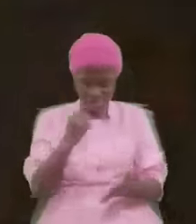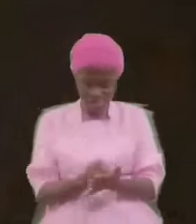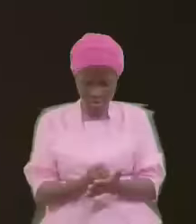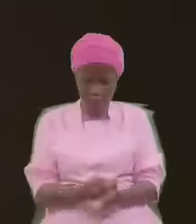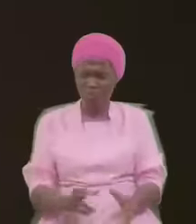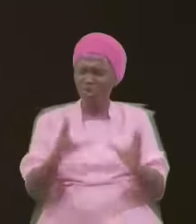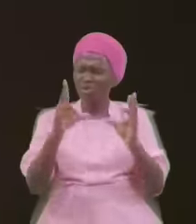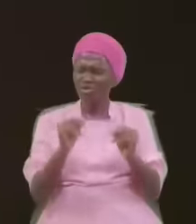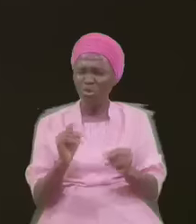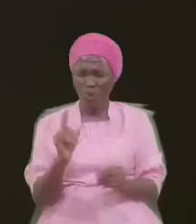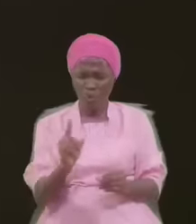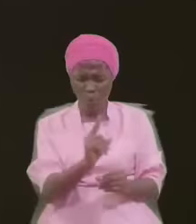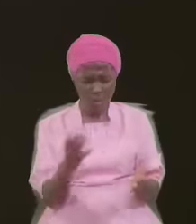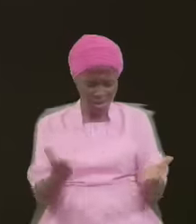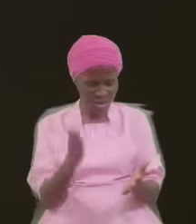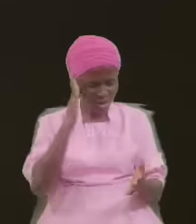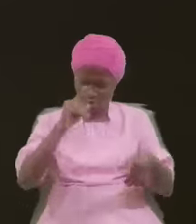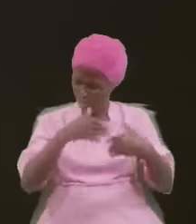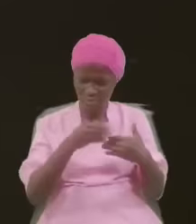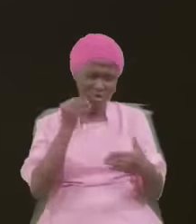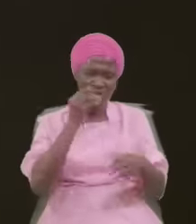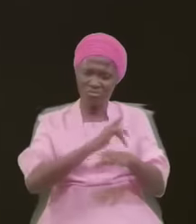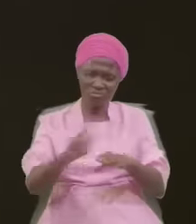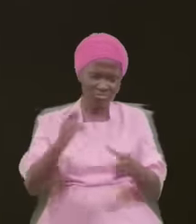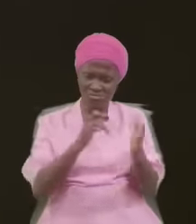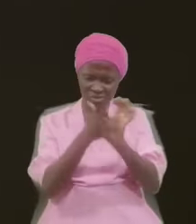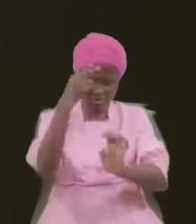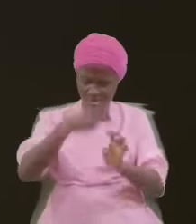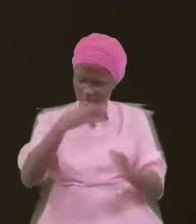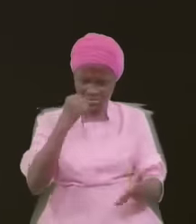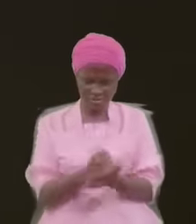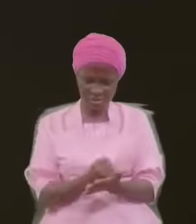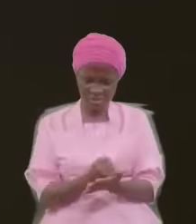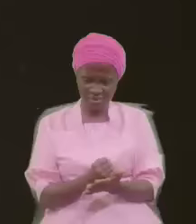Nobody here will go empty-handed tonight.